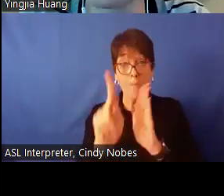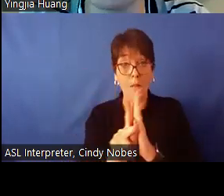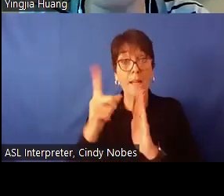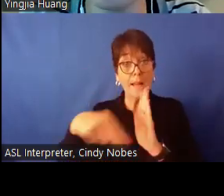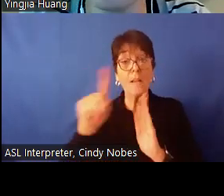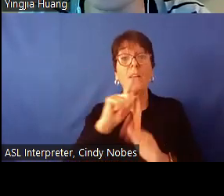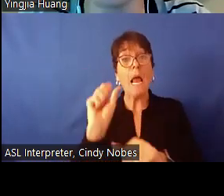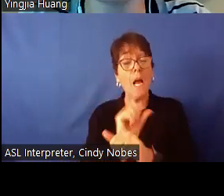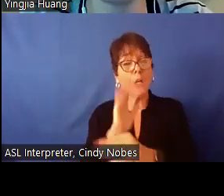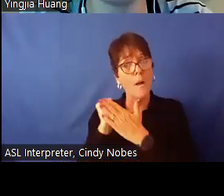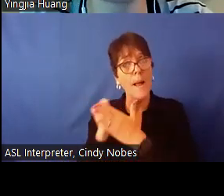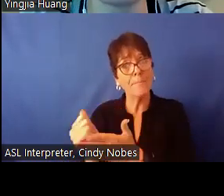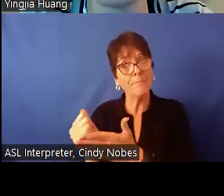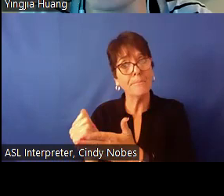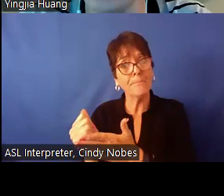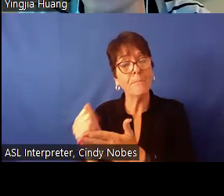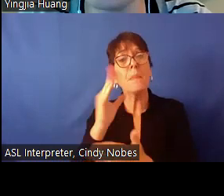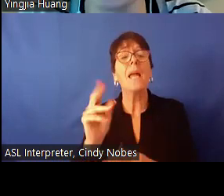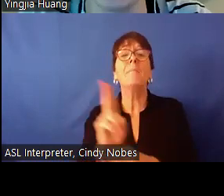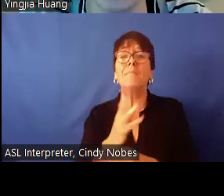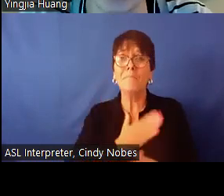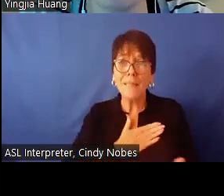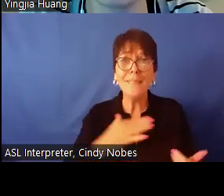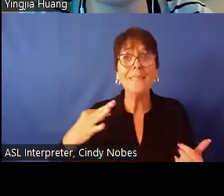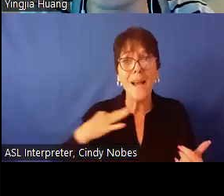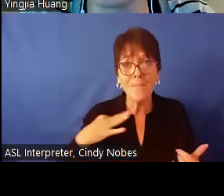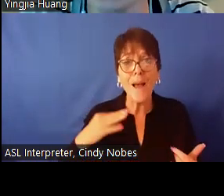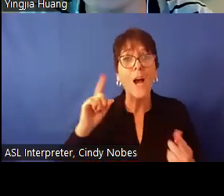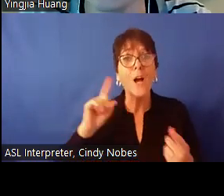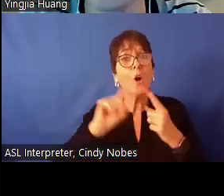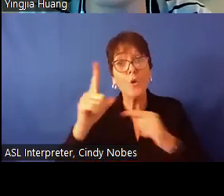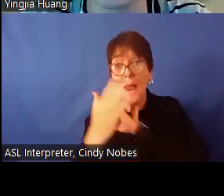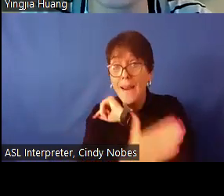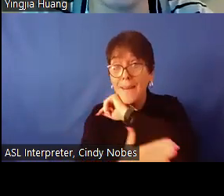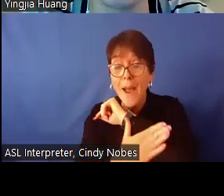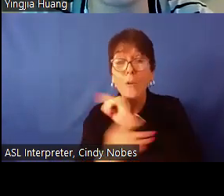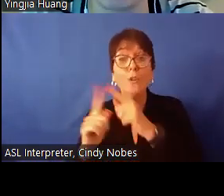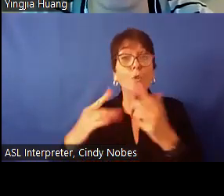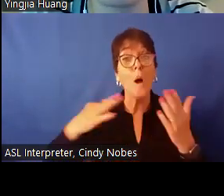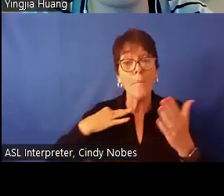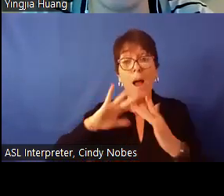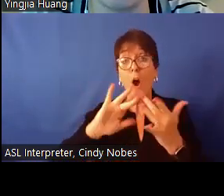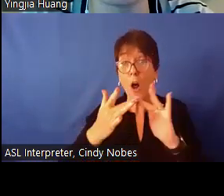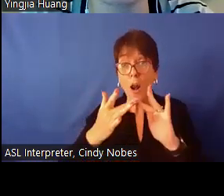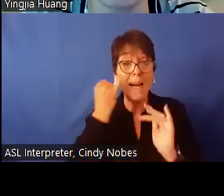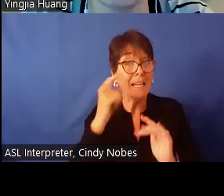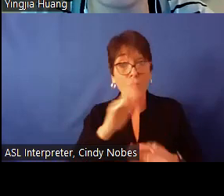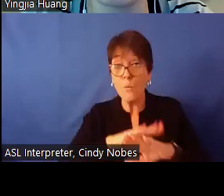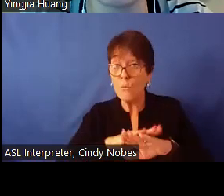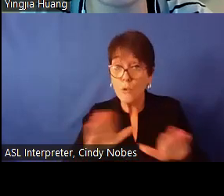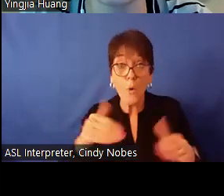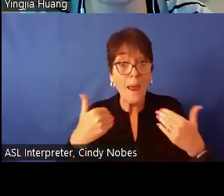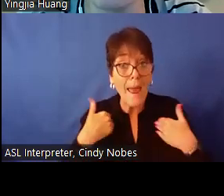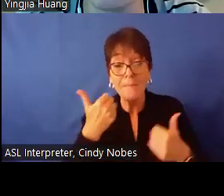could actually help them. And please apply and go to your county, apply online for coverage if you don't already have any